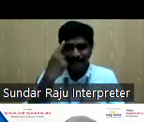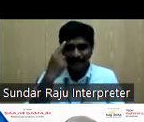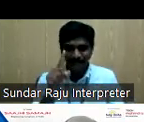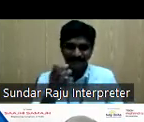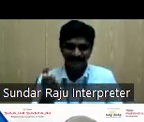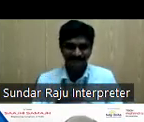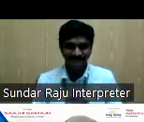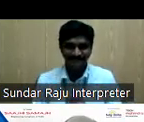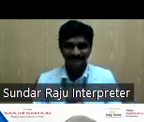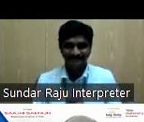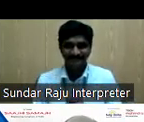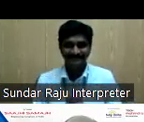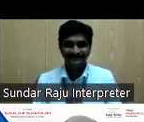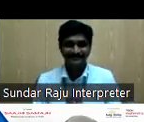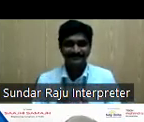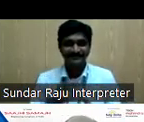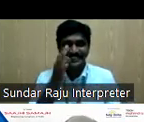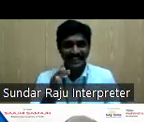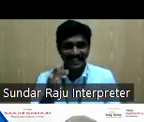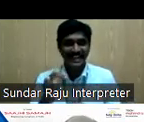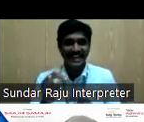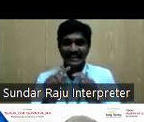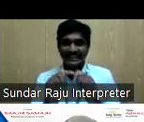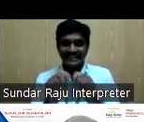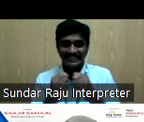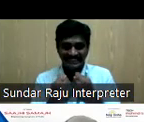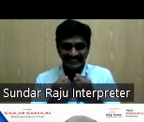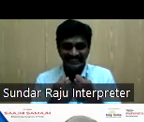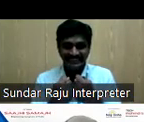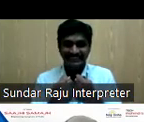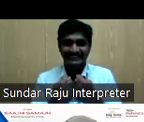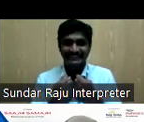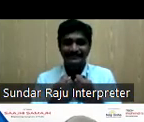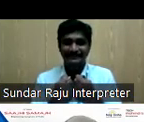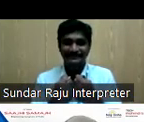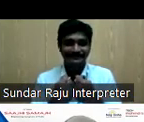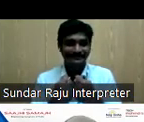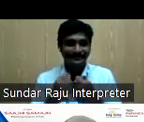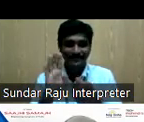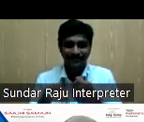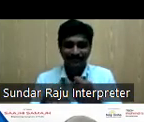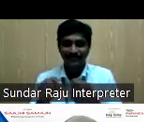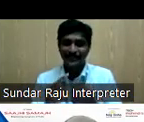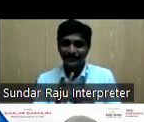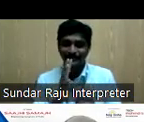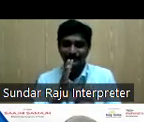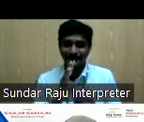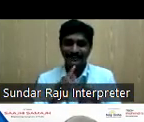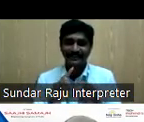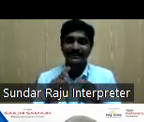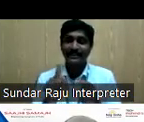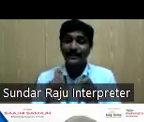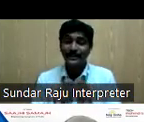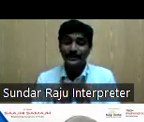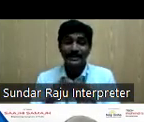Sure, maybe I'll ask my team members, Neha, Priya, and Aditi, to share some words, what went into